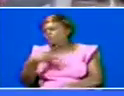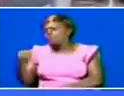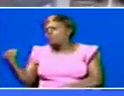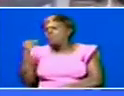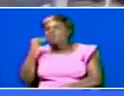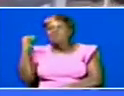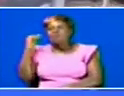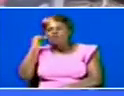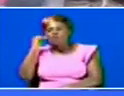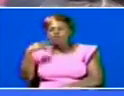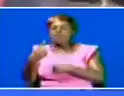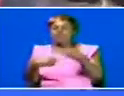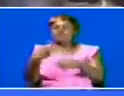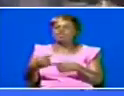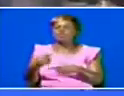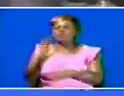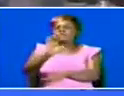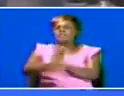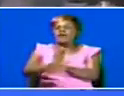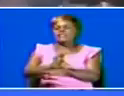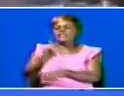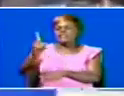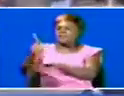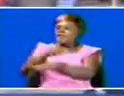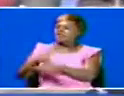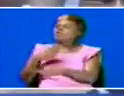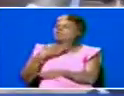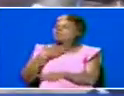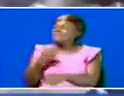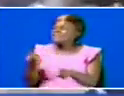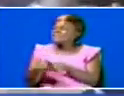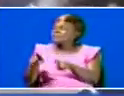kuka, tuendeleshe diocese. Sasa anashikilia, anataka kuwa mkabe.